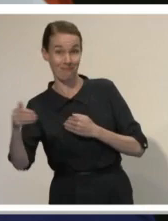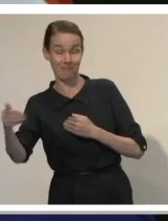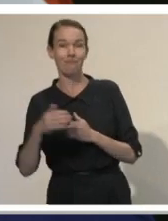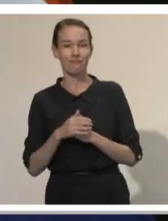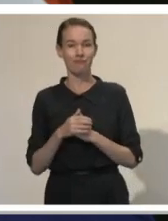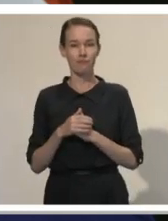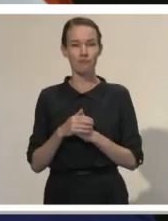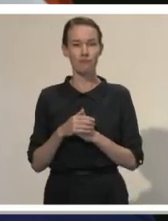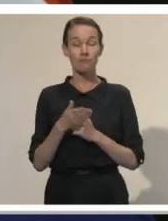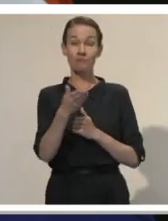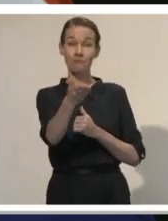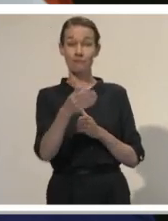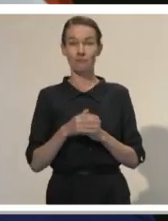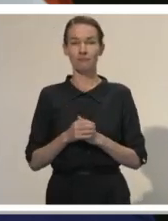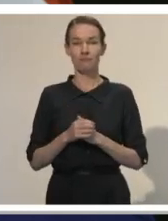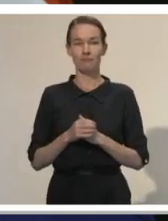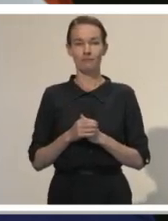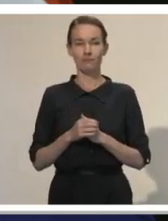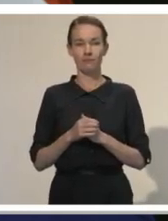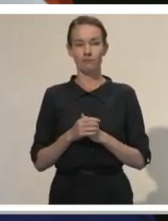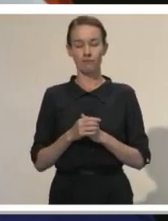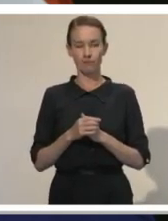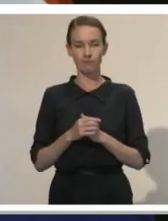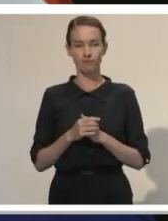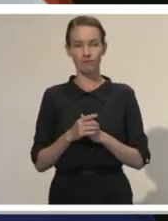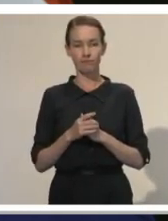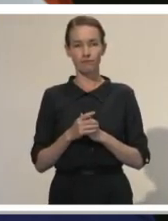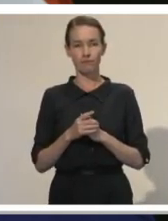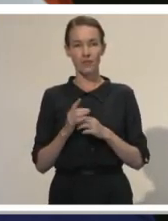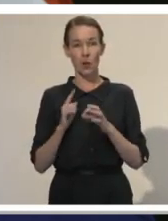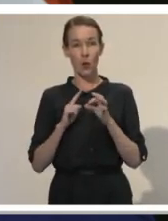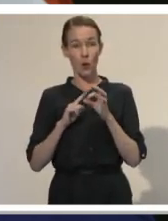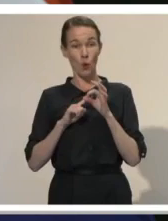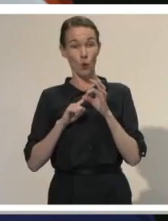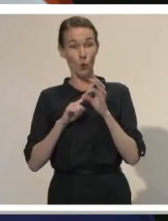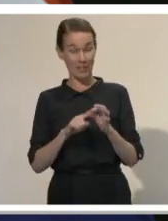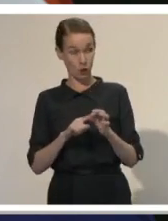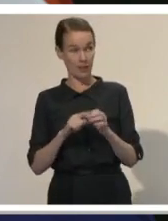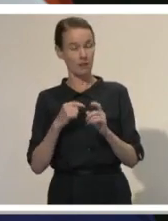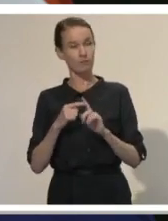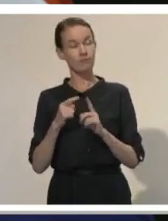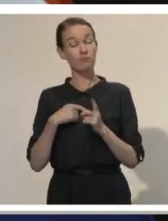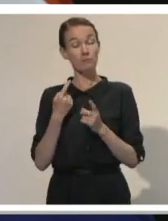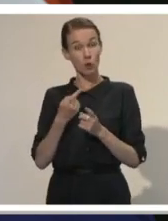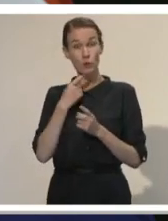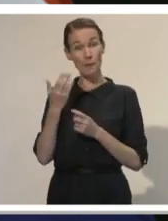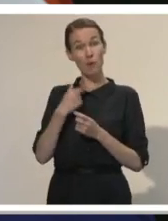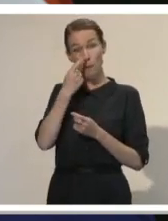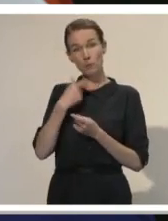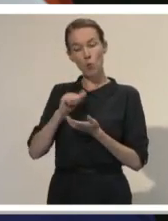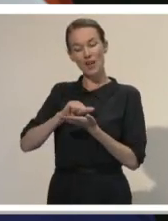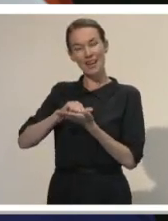any further examples of bespoke solutions aside from the government advertising spend? Oh, look, there were